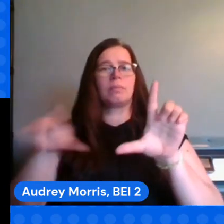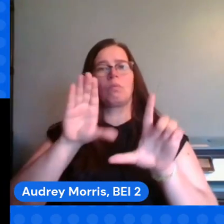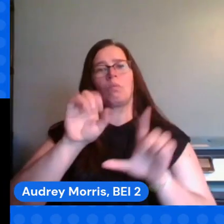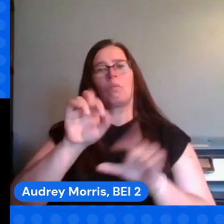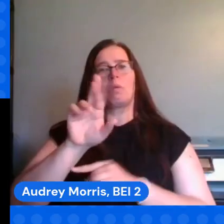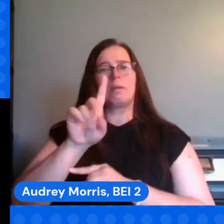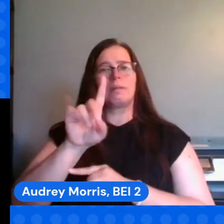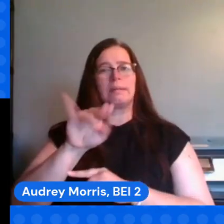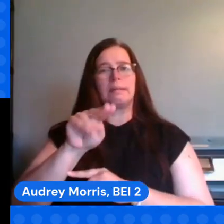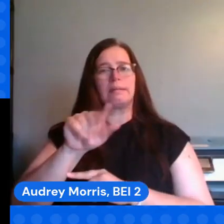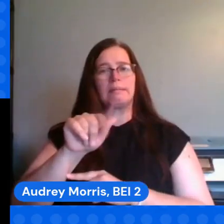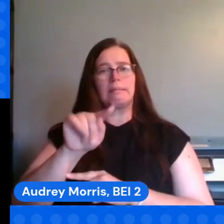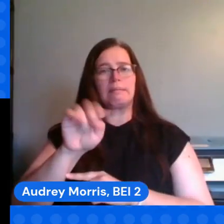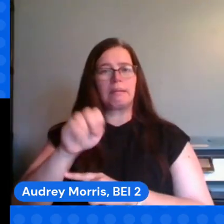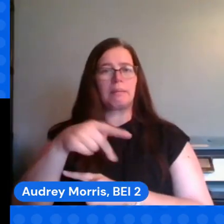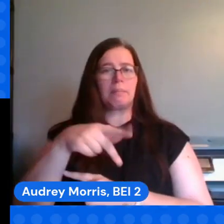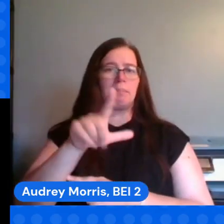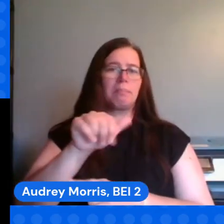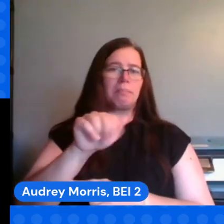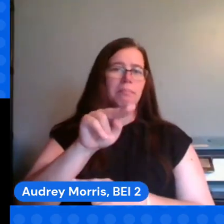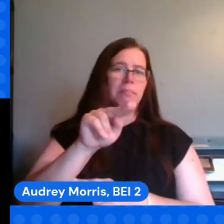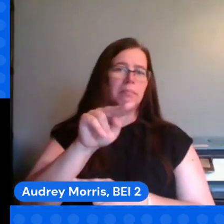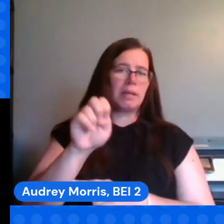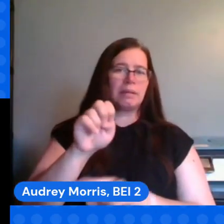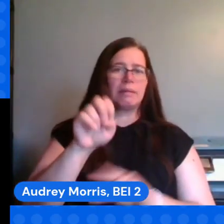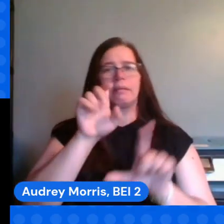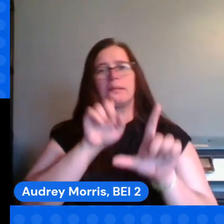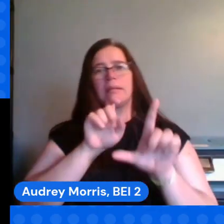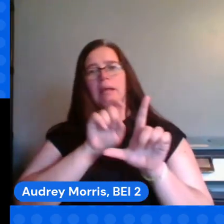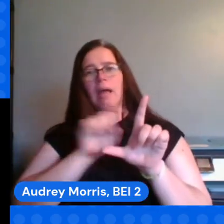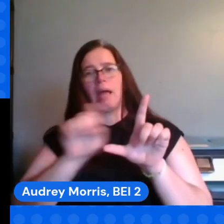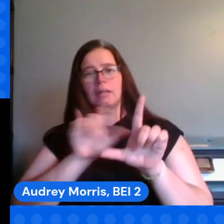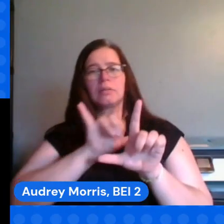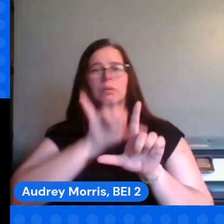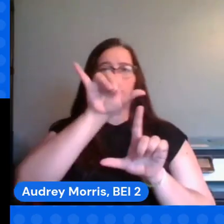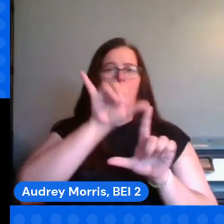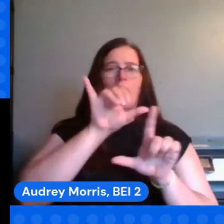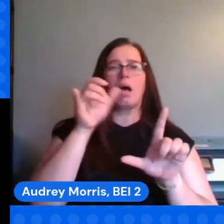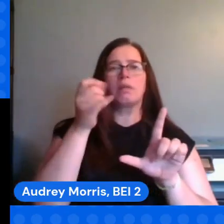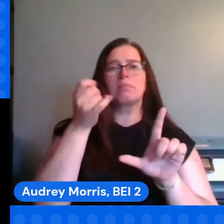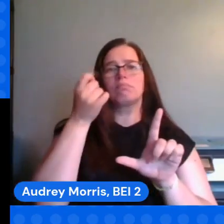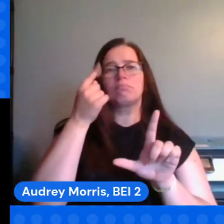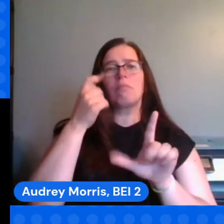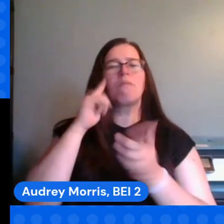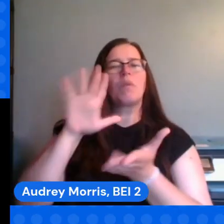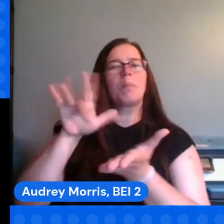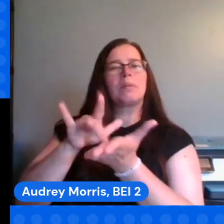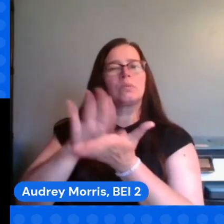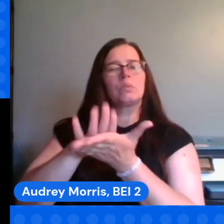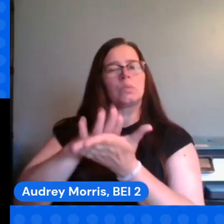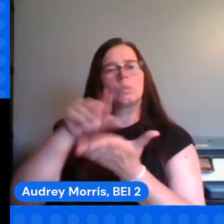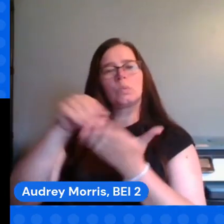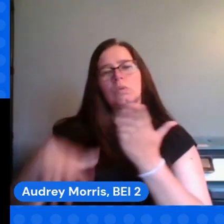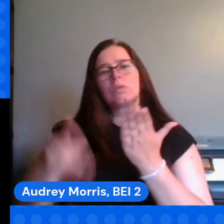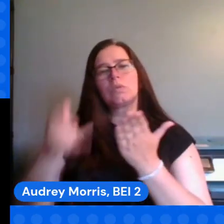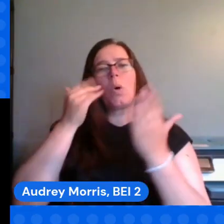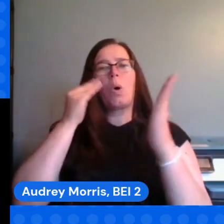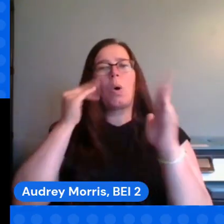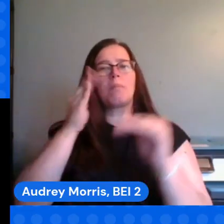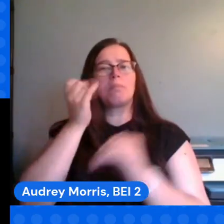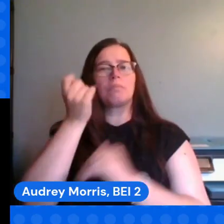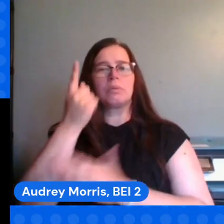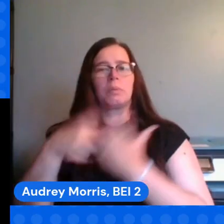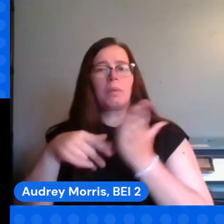Y axis for middle school students, and understanding, helping them to understand the connection between what they're learning